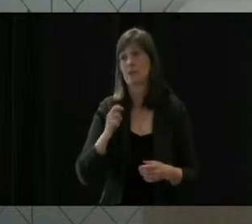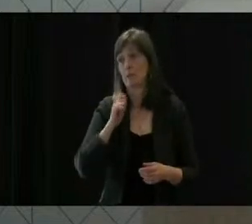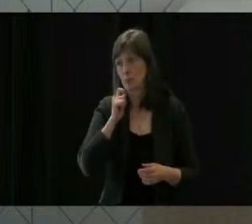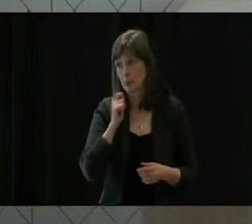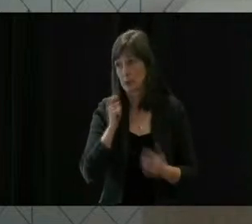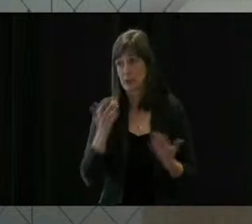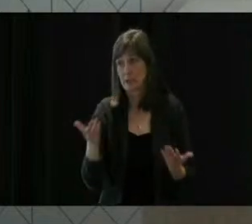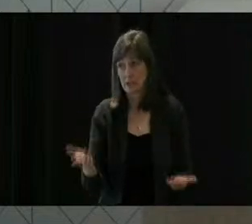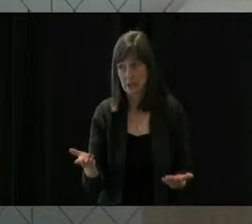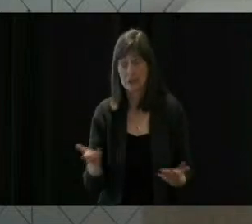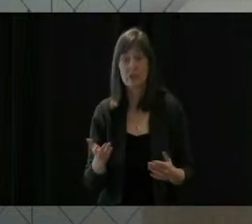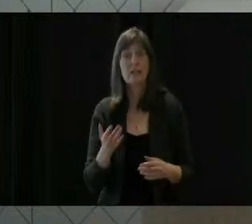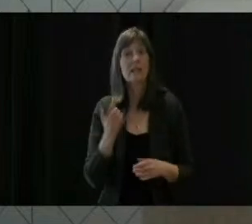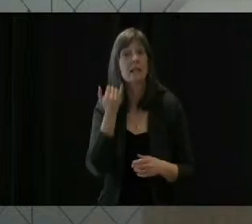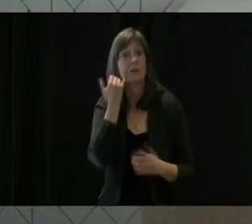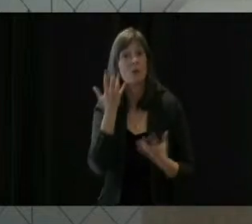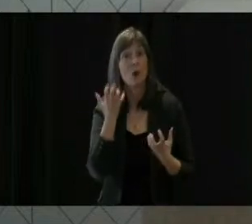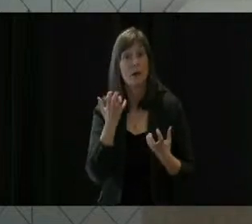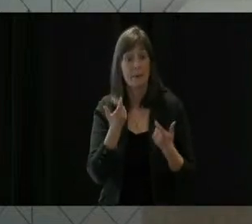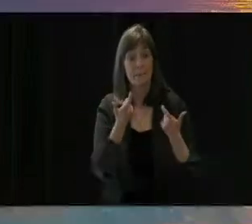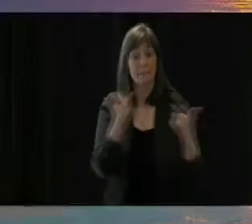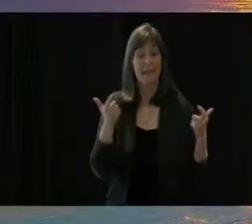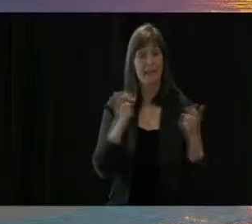Big Reset, please visit